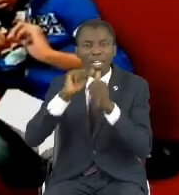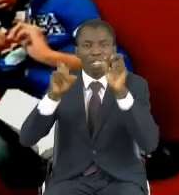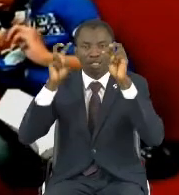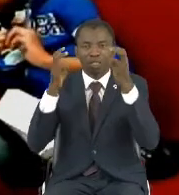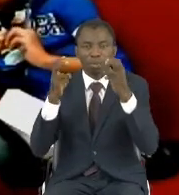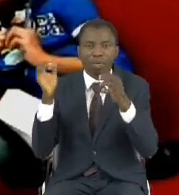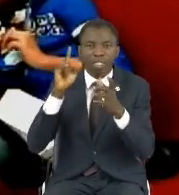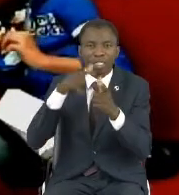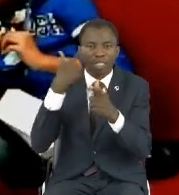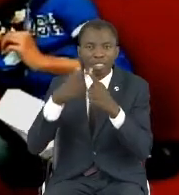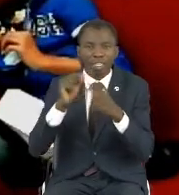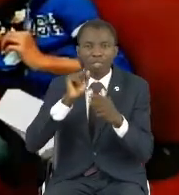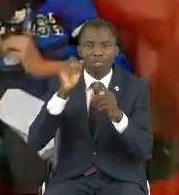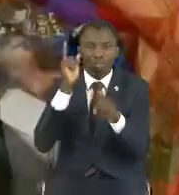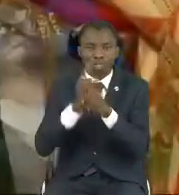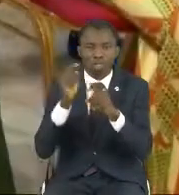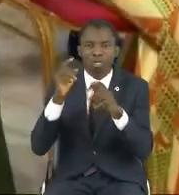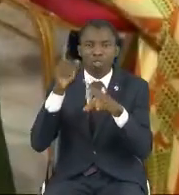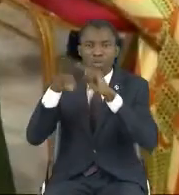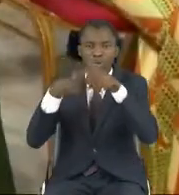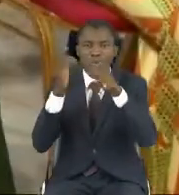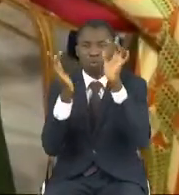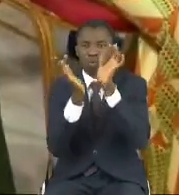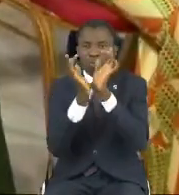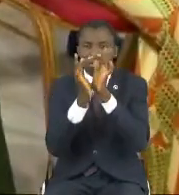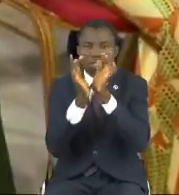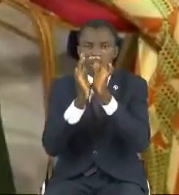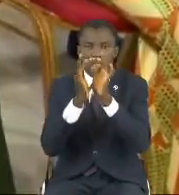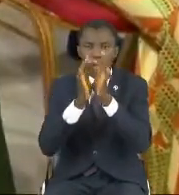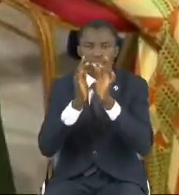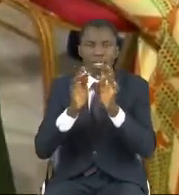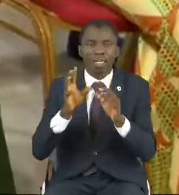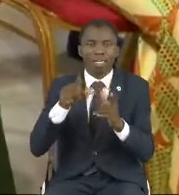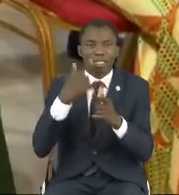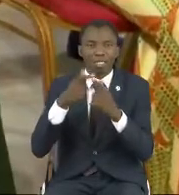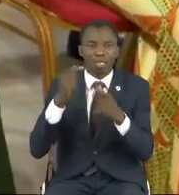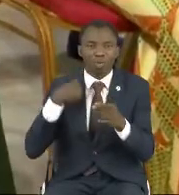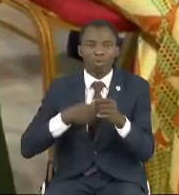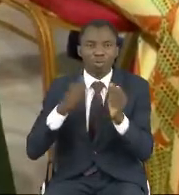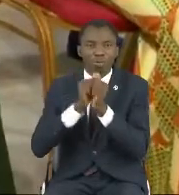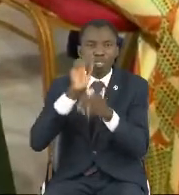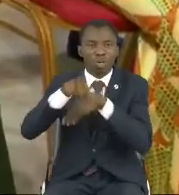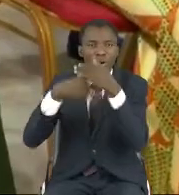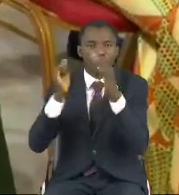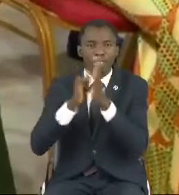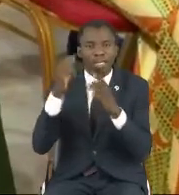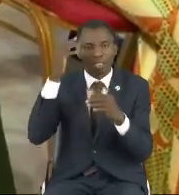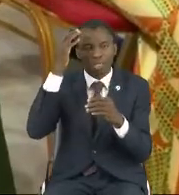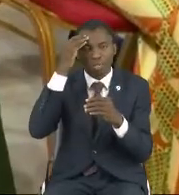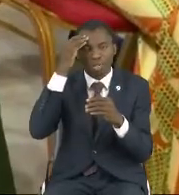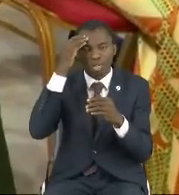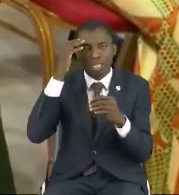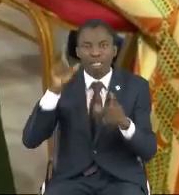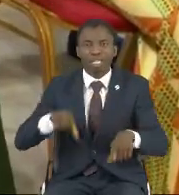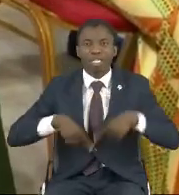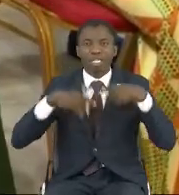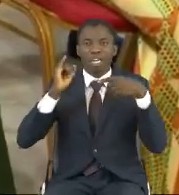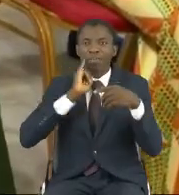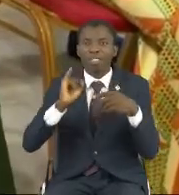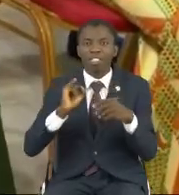knowledge you want to have. But with all that knowledge now, life is